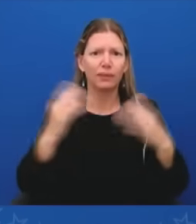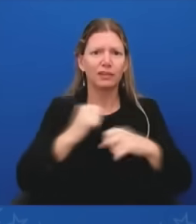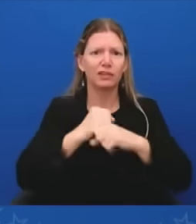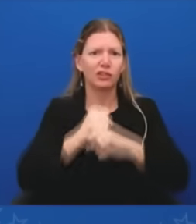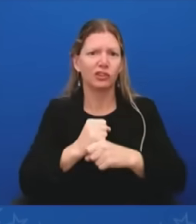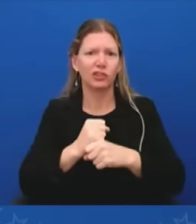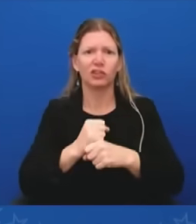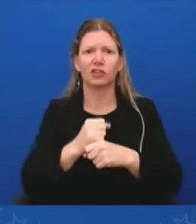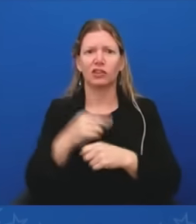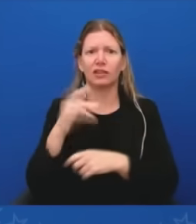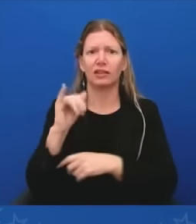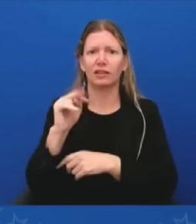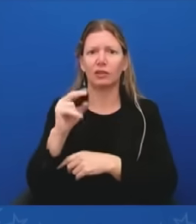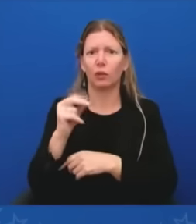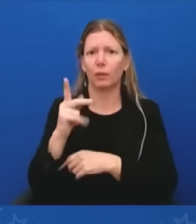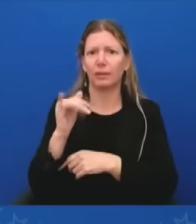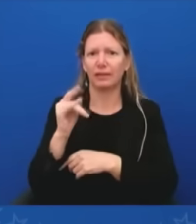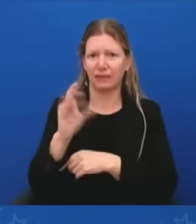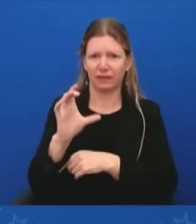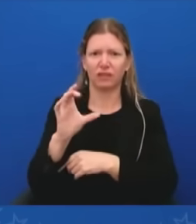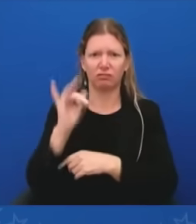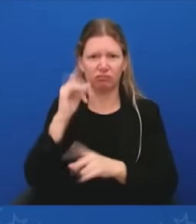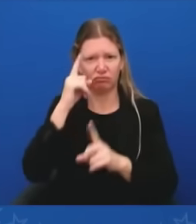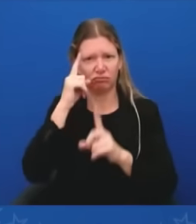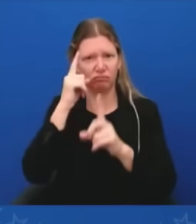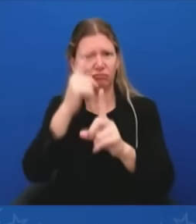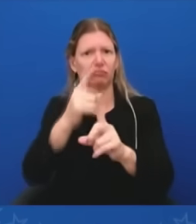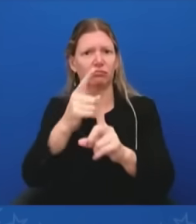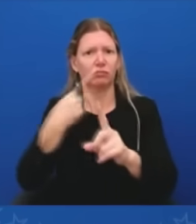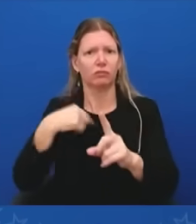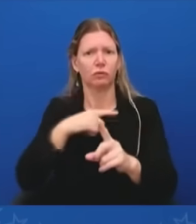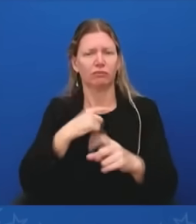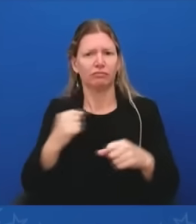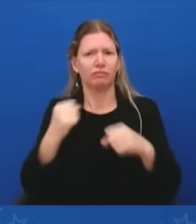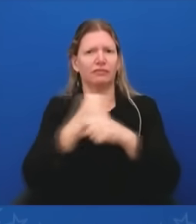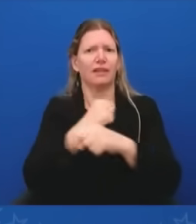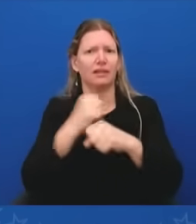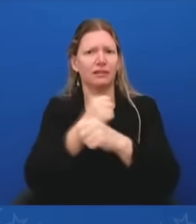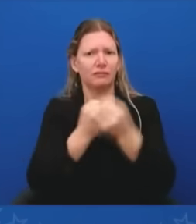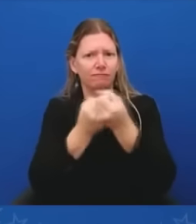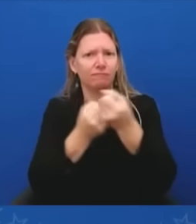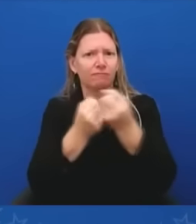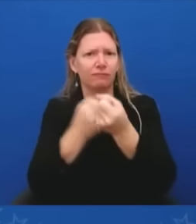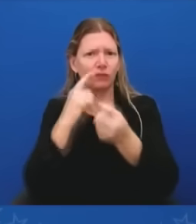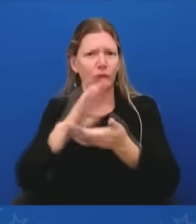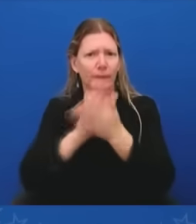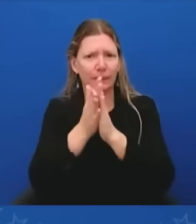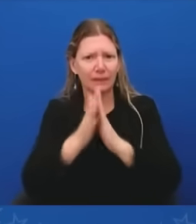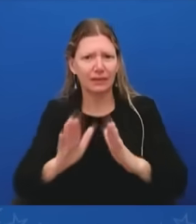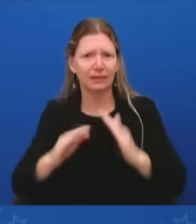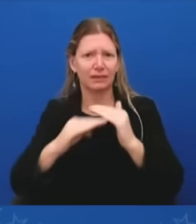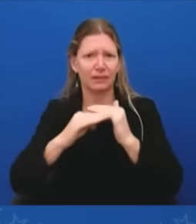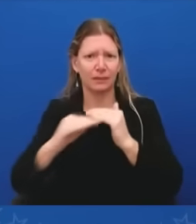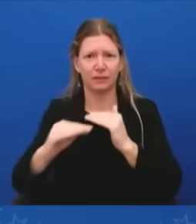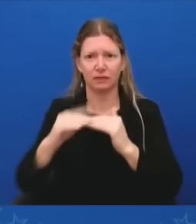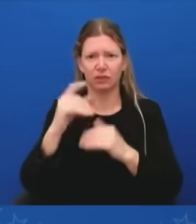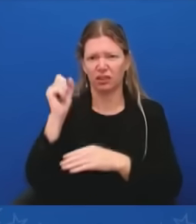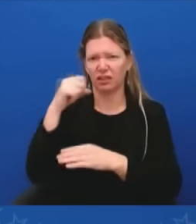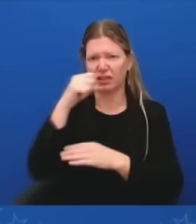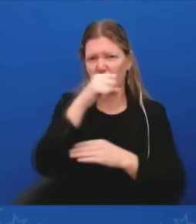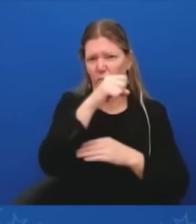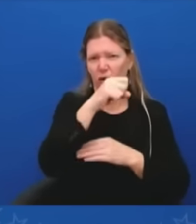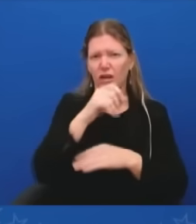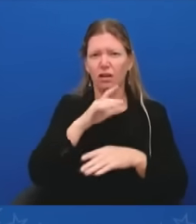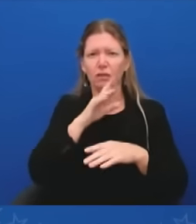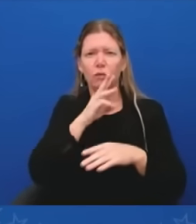stability across the Taiwan Straits. We're dependent on our strategic partnership with Vietnam. I wonder if